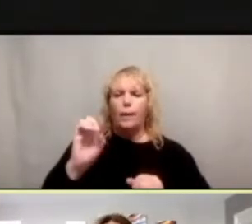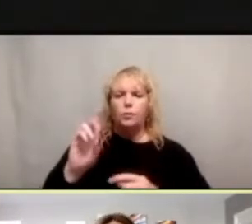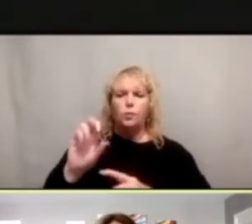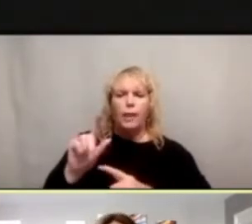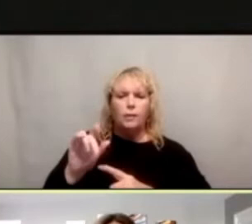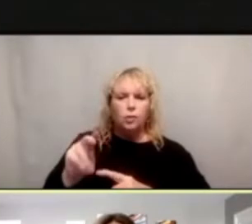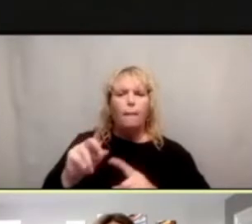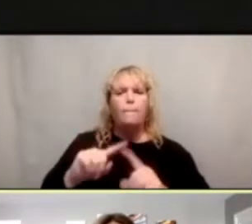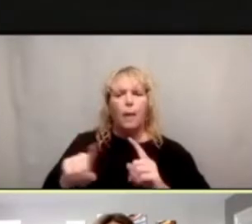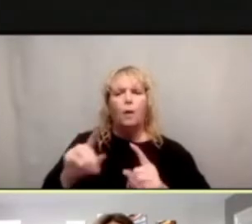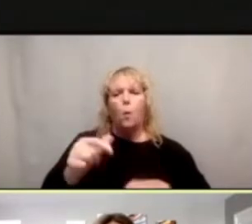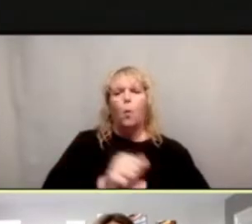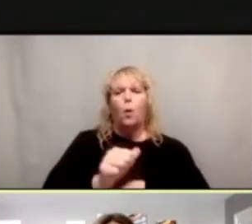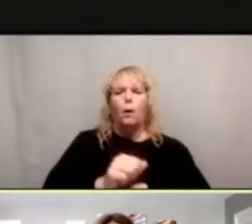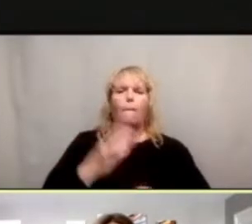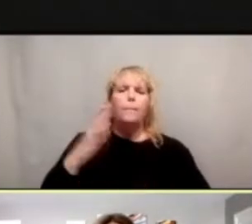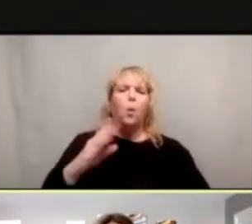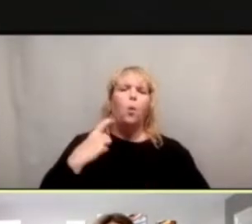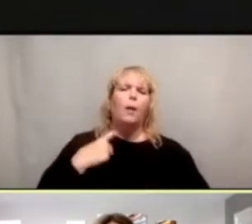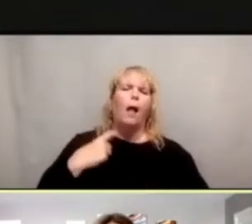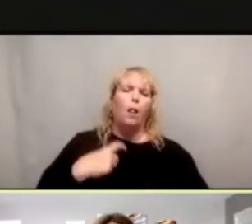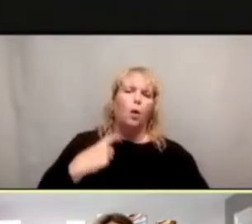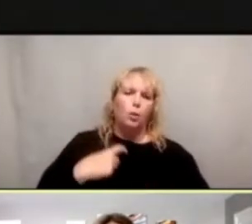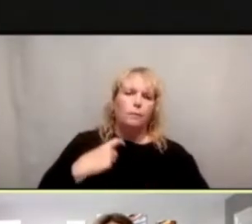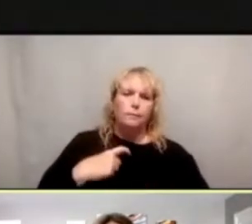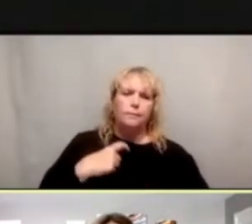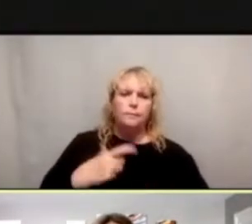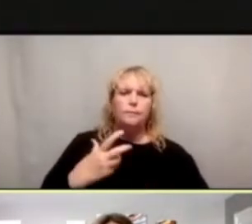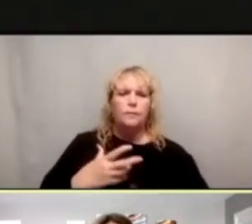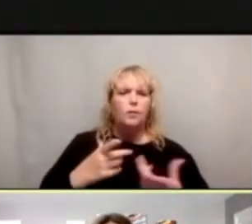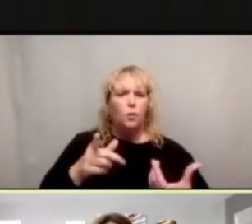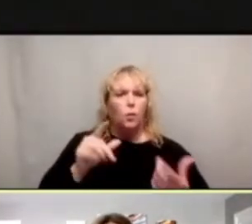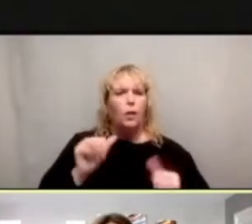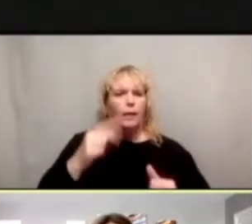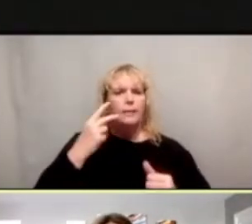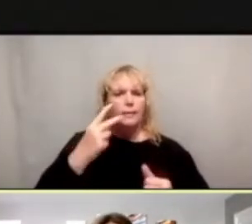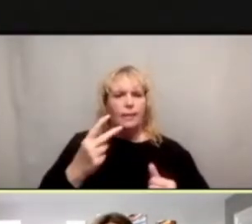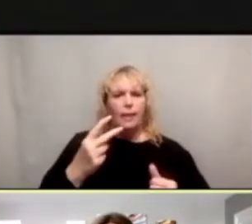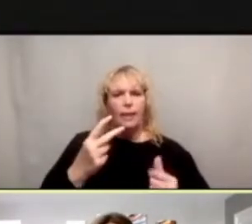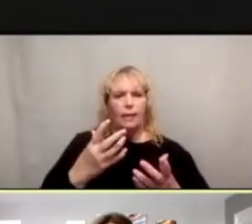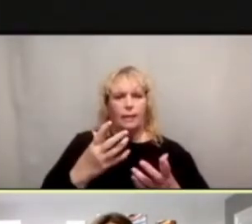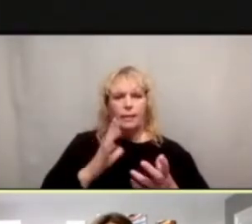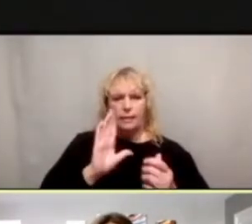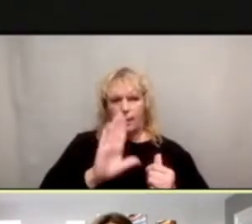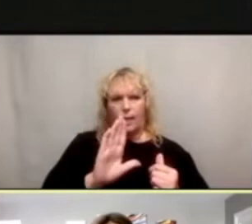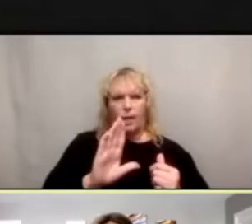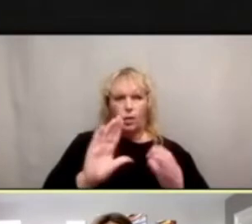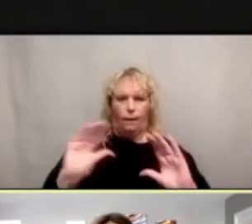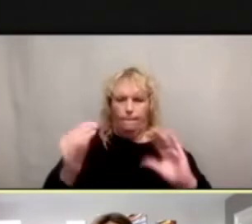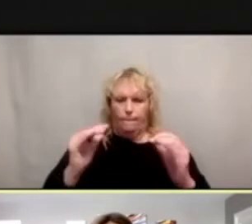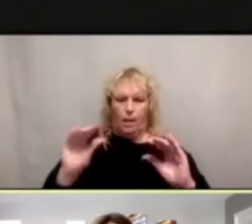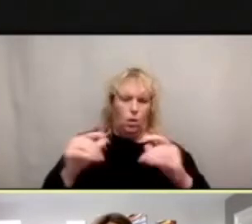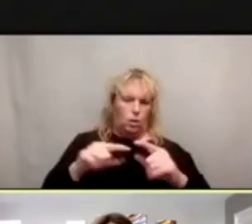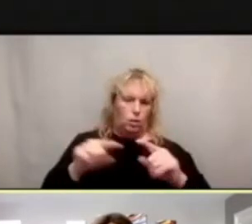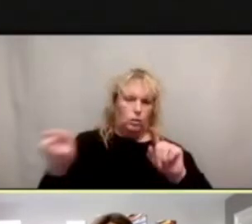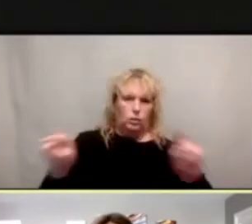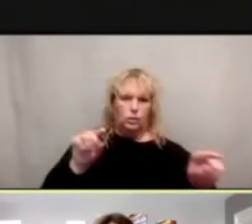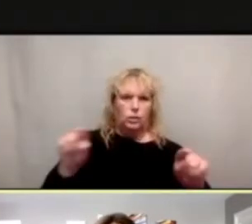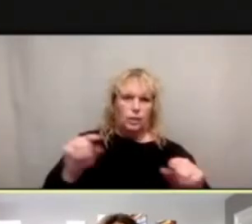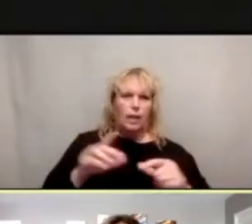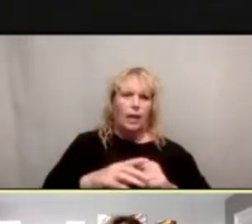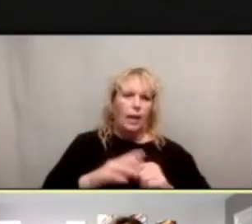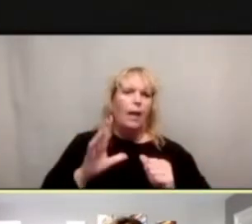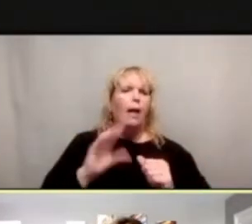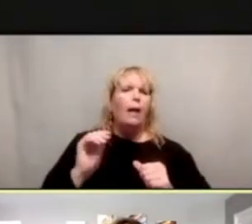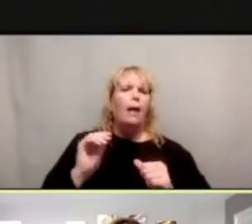a higher frequency of ACEs compared to their respective counterparts. So recognizing that there